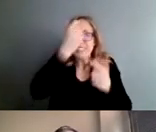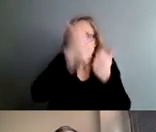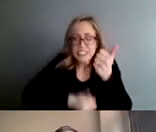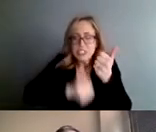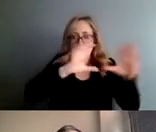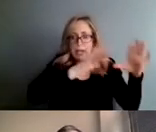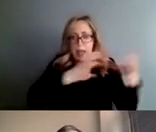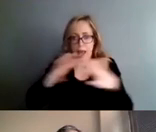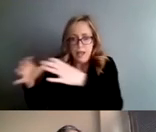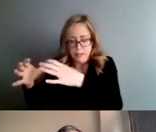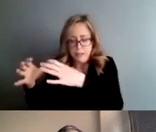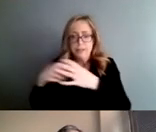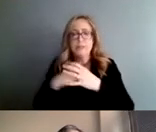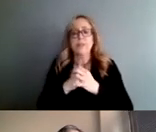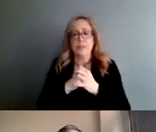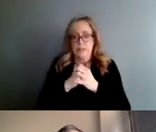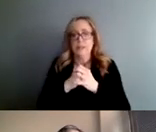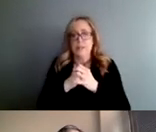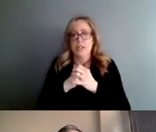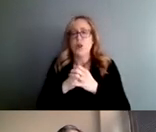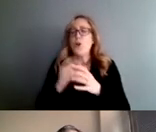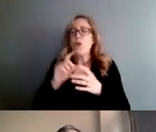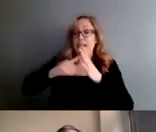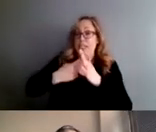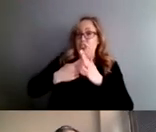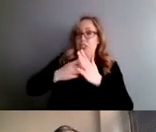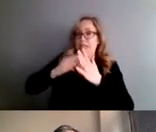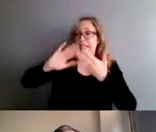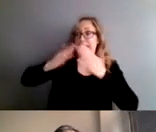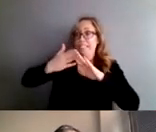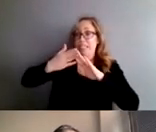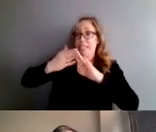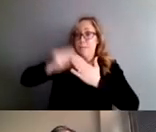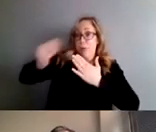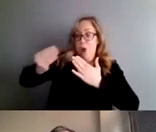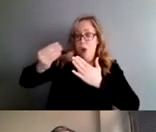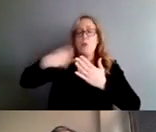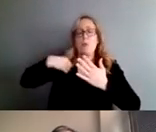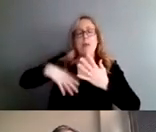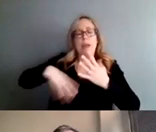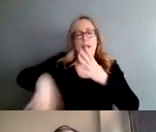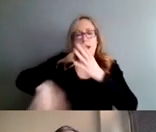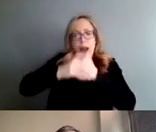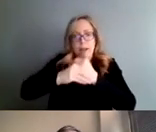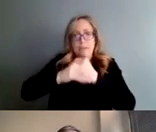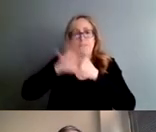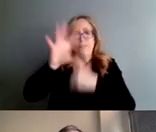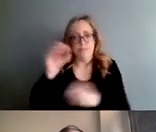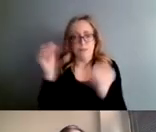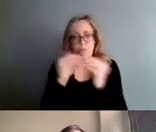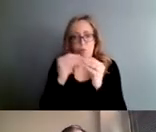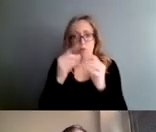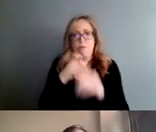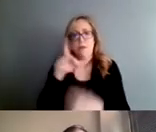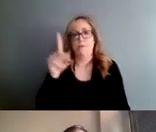Additionally, from what the city bought initially, we've received an additional 50 purifiers from DESE,